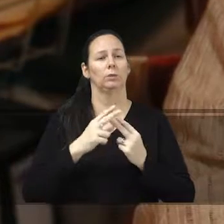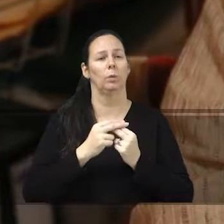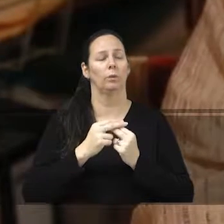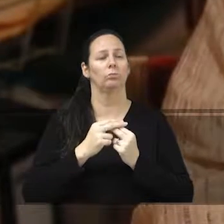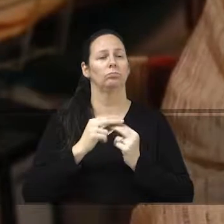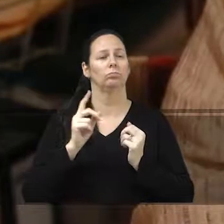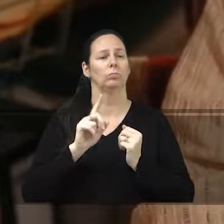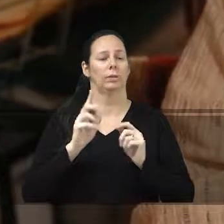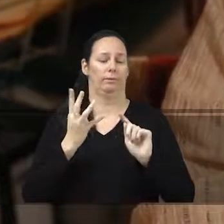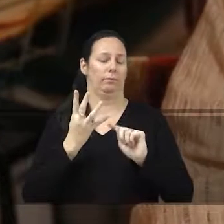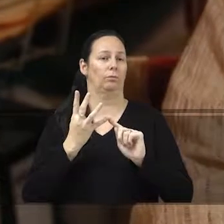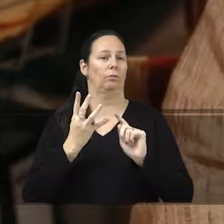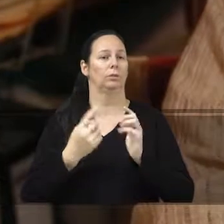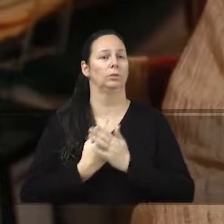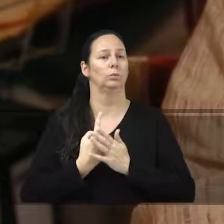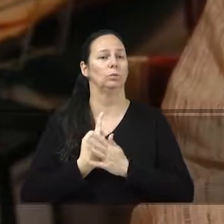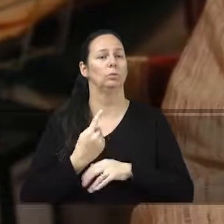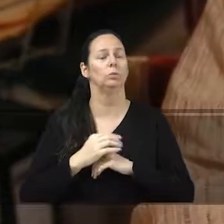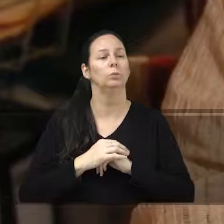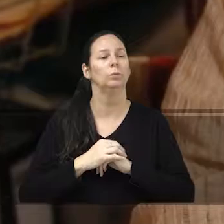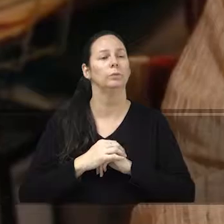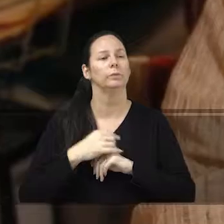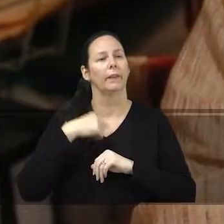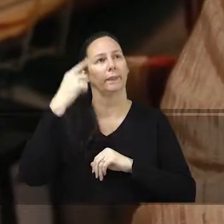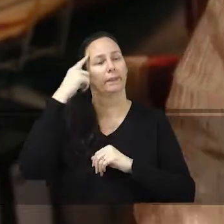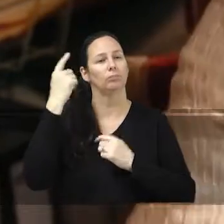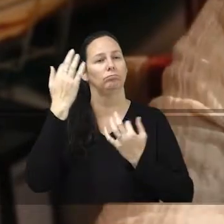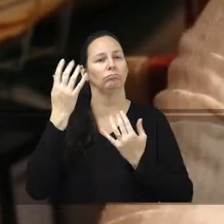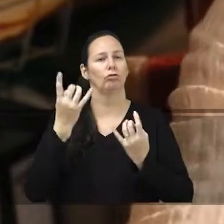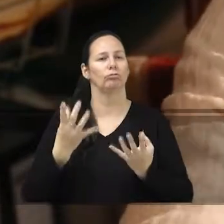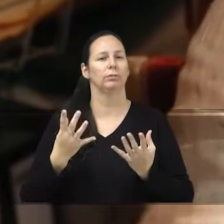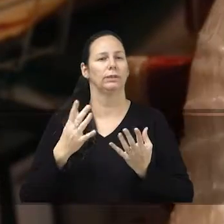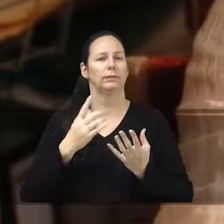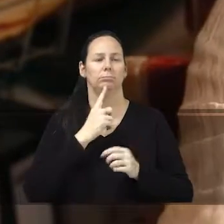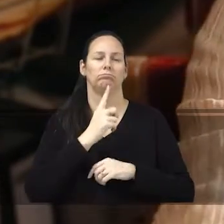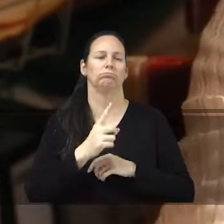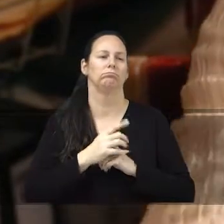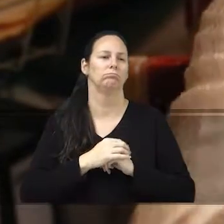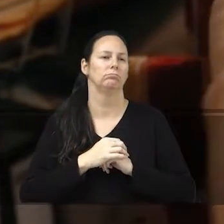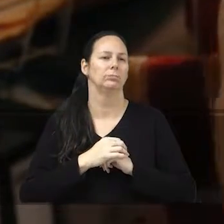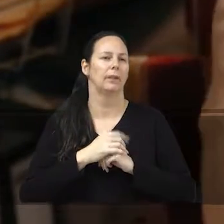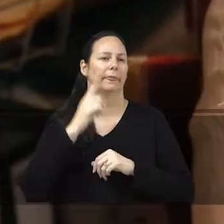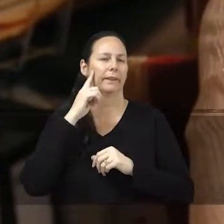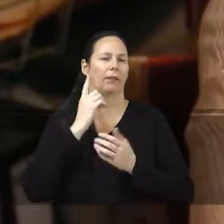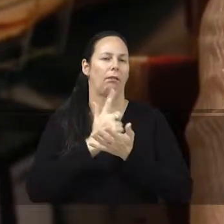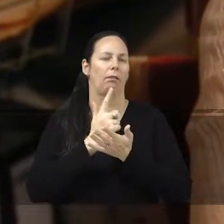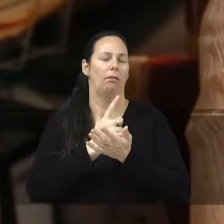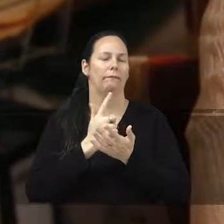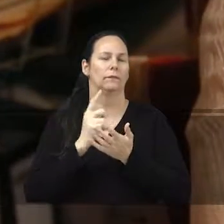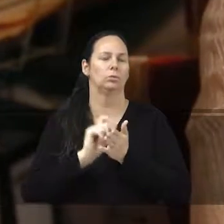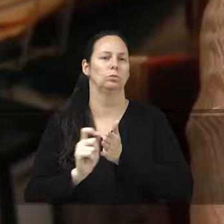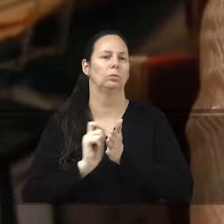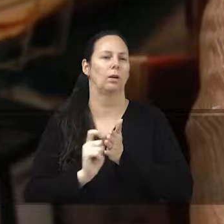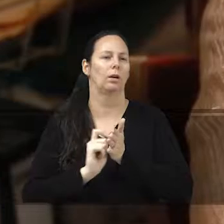that was, and I think a lot of the journalists talked about this or even tried to open it up more, was